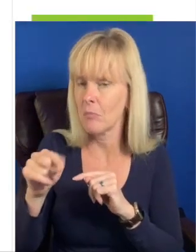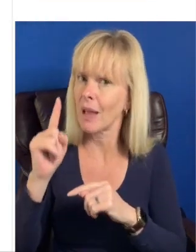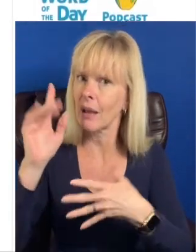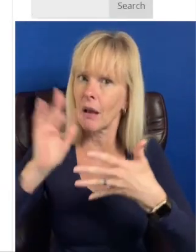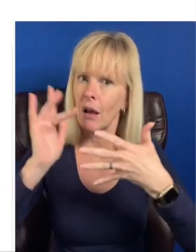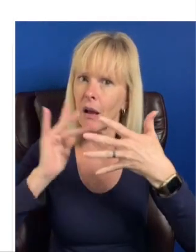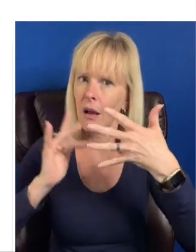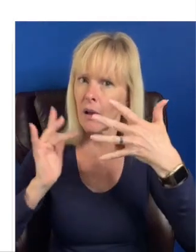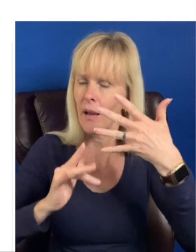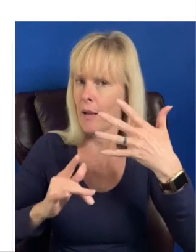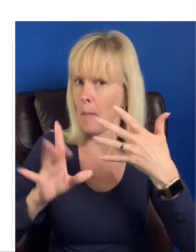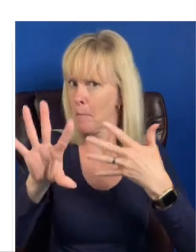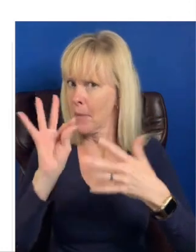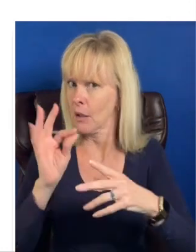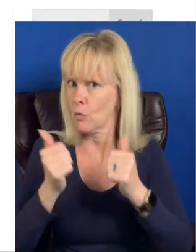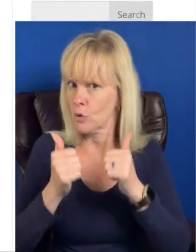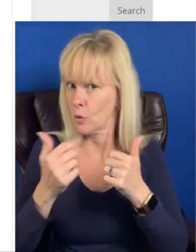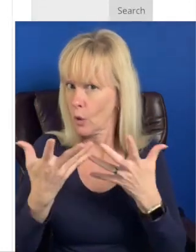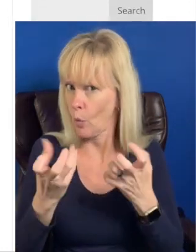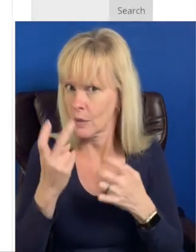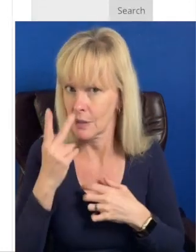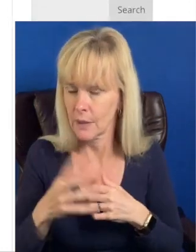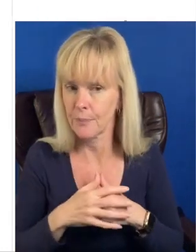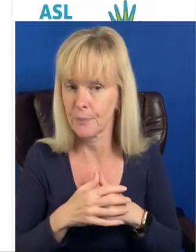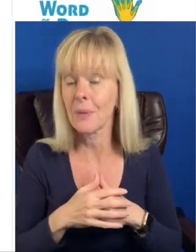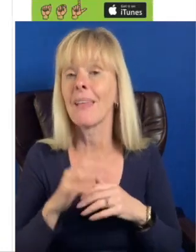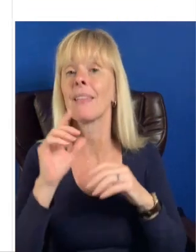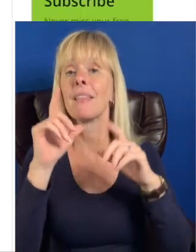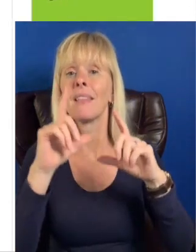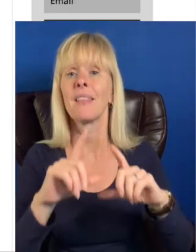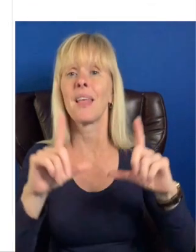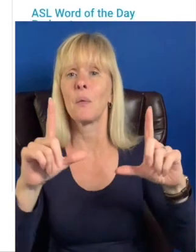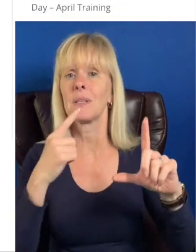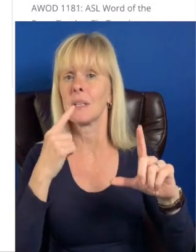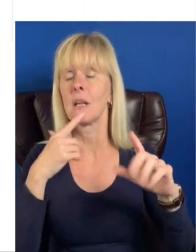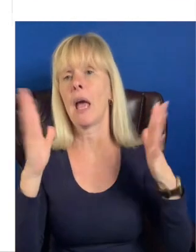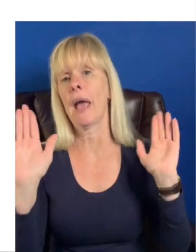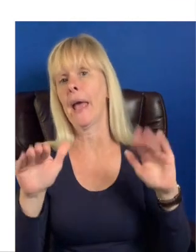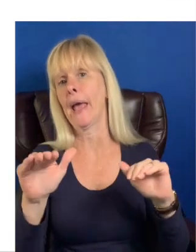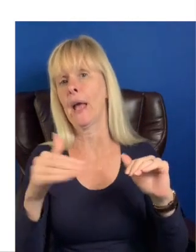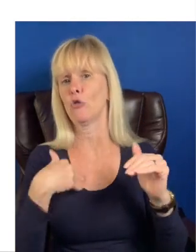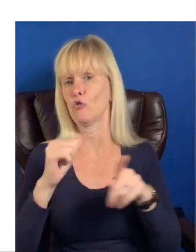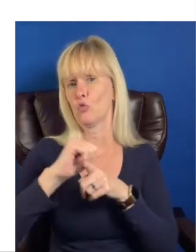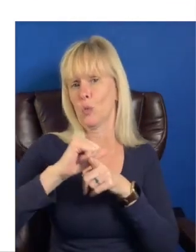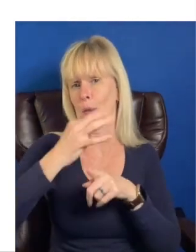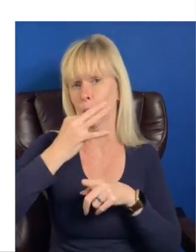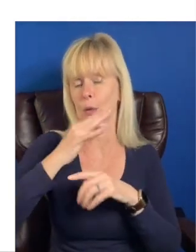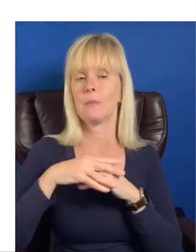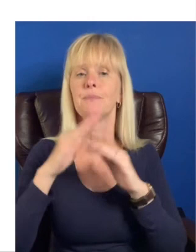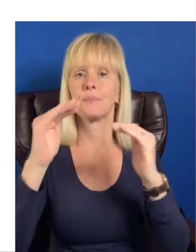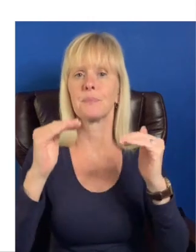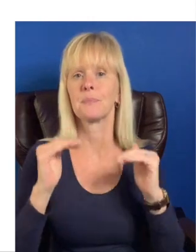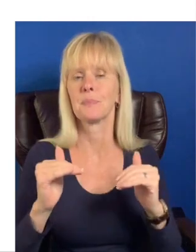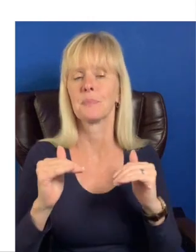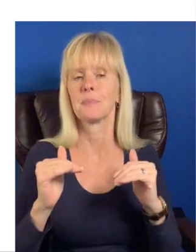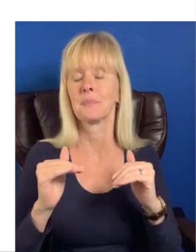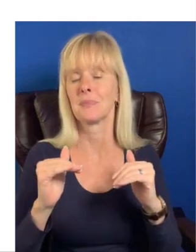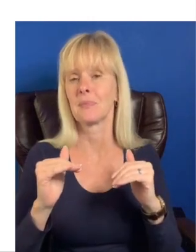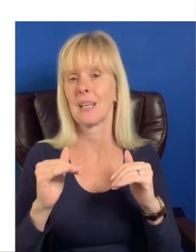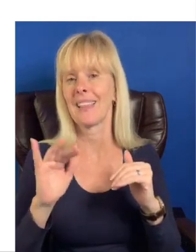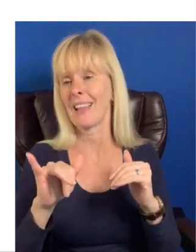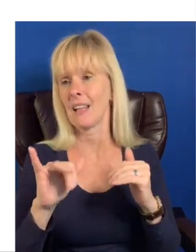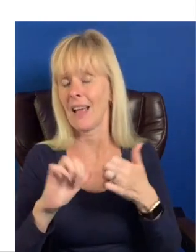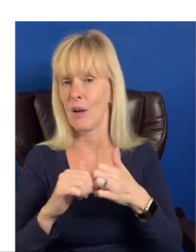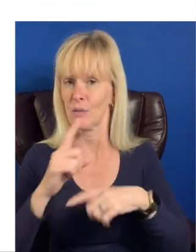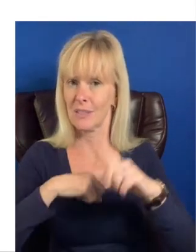want to watch and see what they want to do. So this one happens to tell you, hey, we're fixing to have a training. This one is how